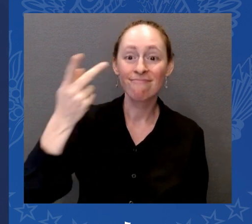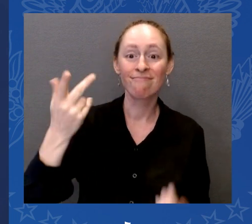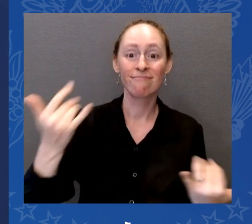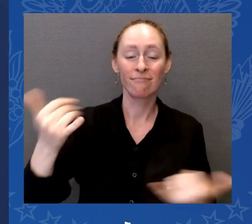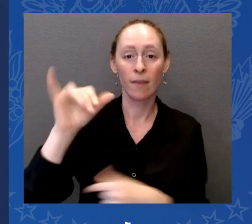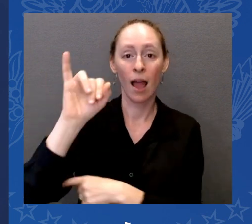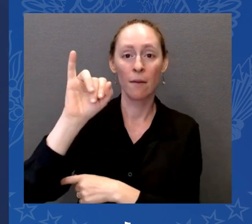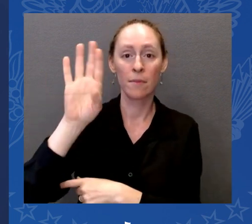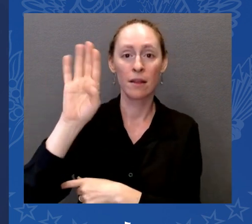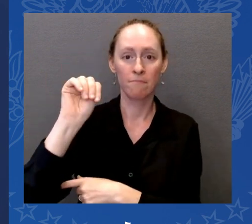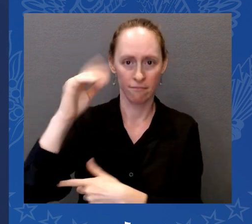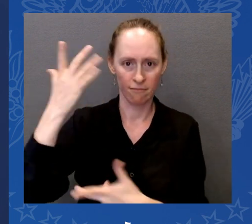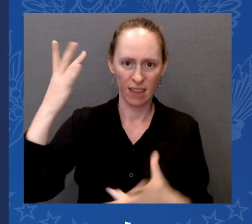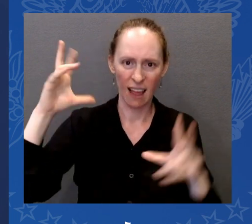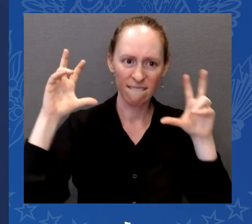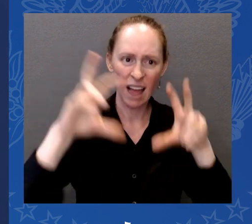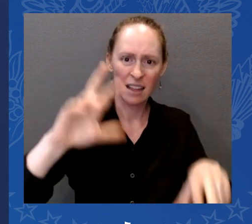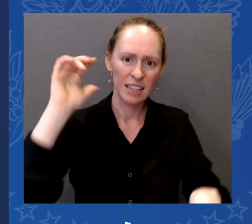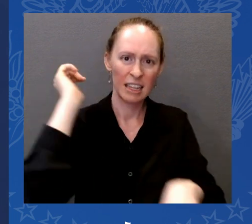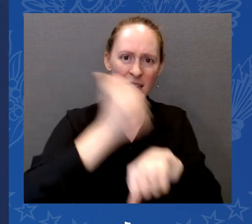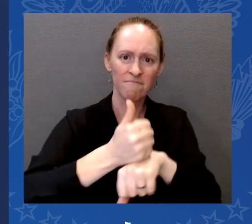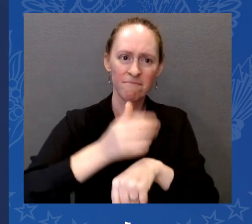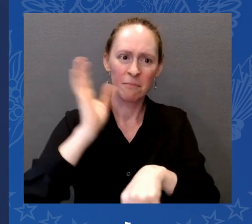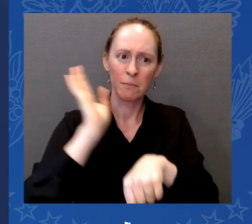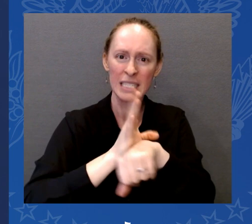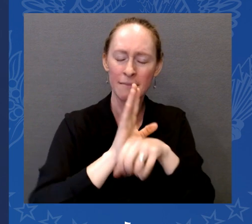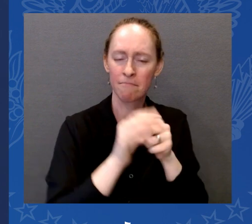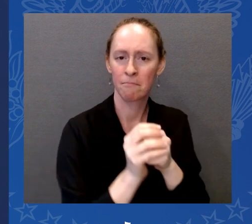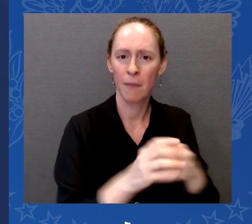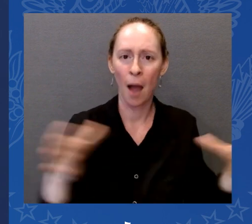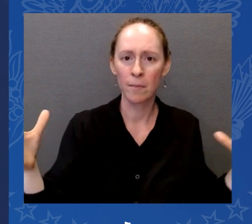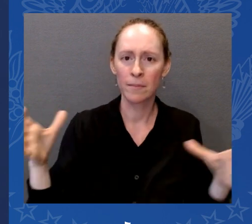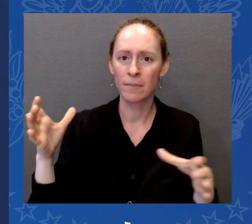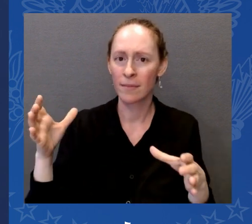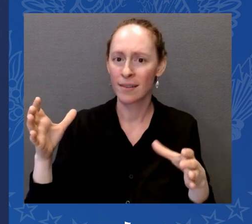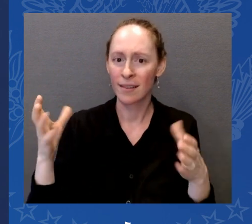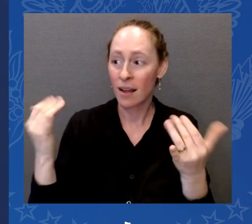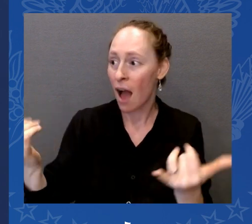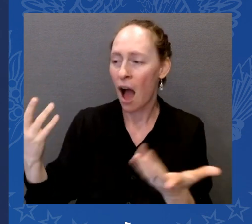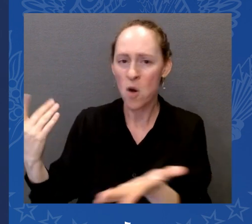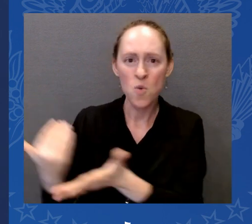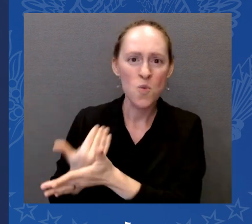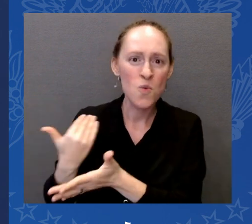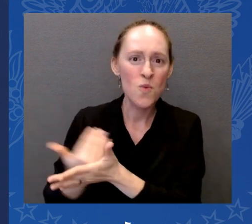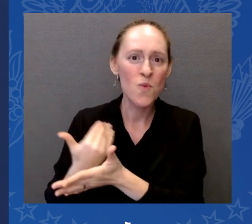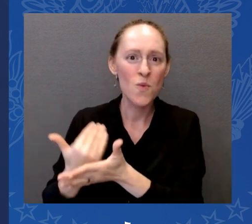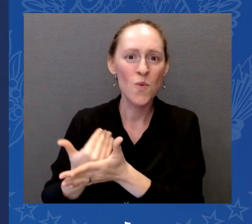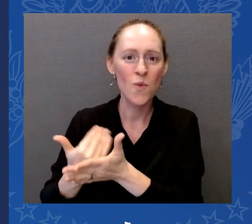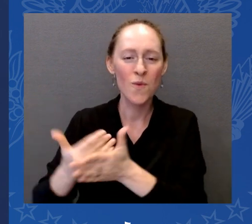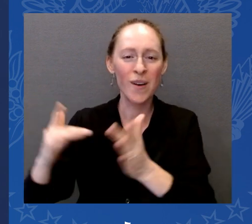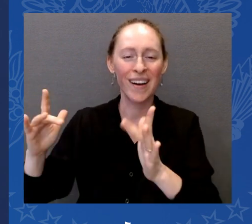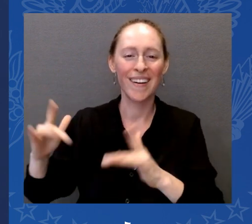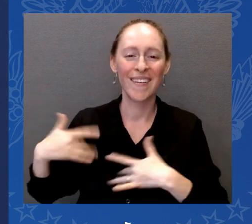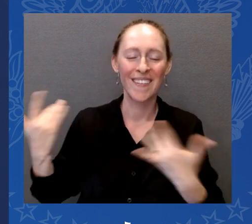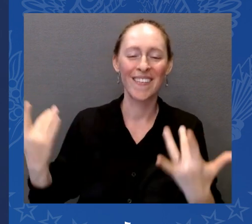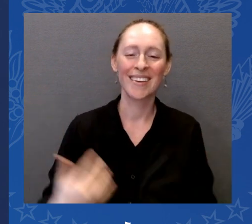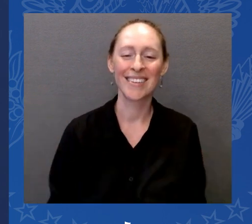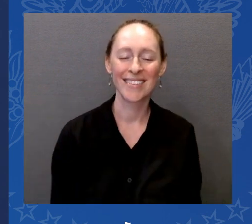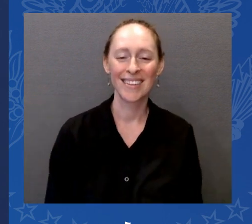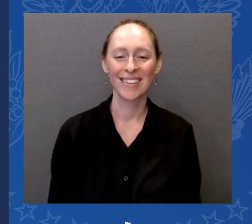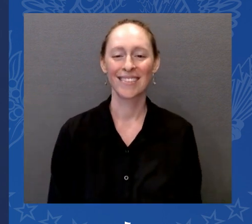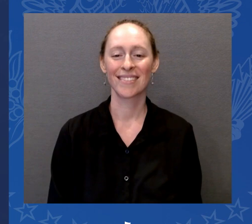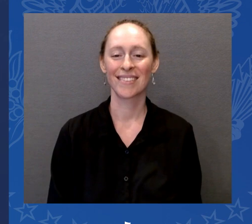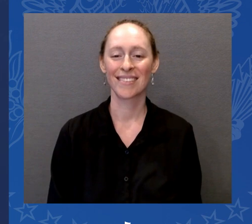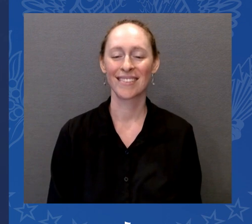century ago, this region was the heartland of manufacturing. And when I was up here as a law student, you had Kodak,